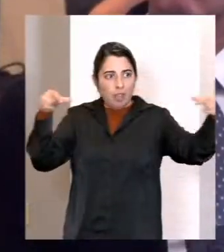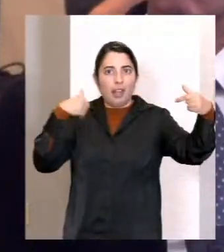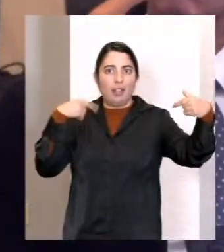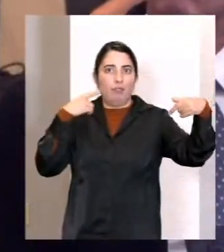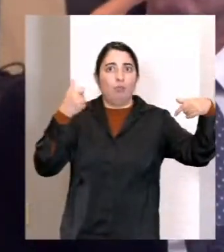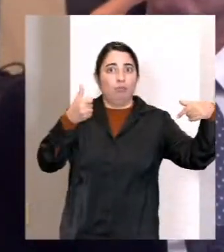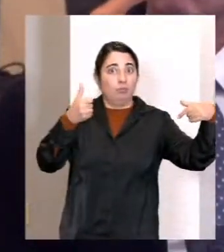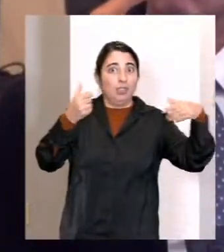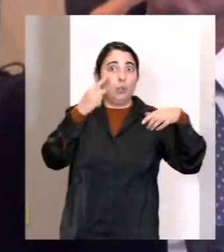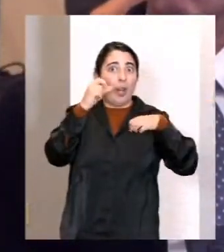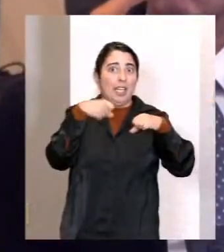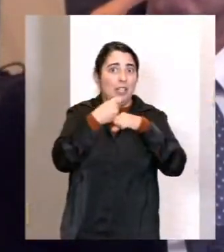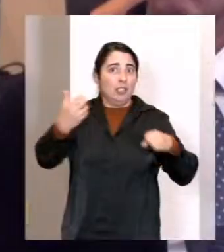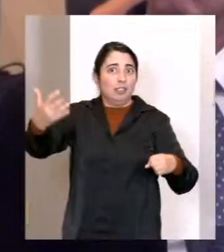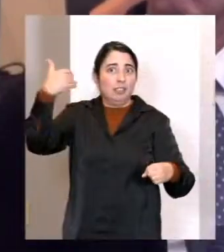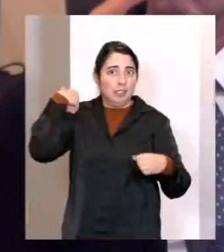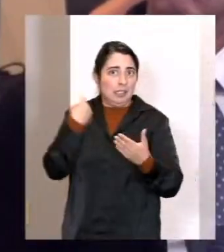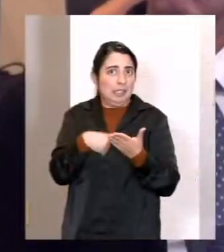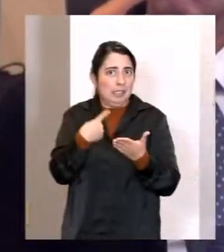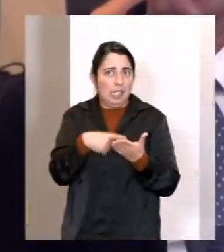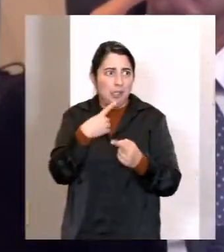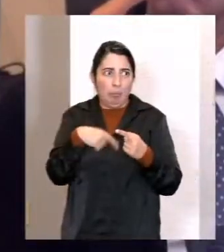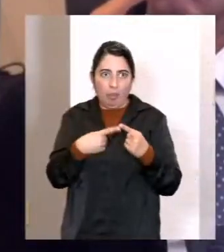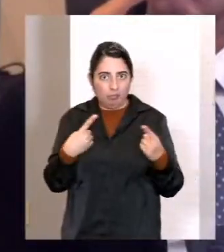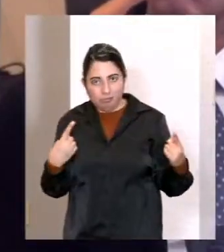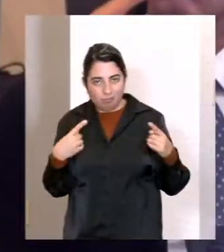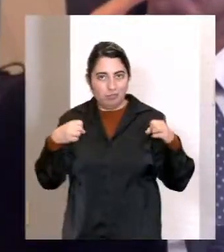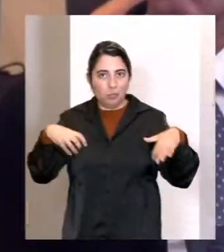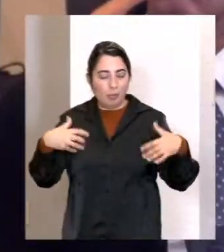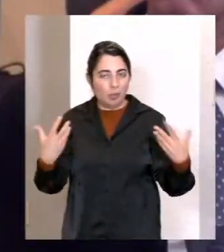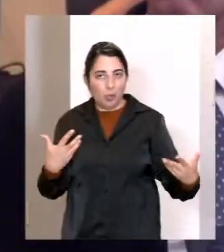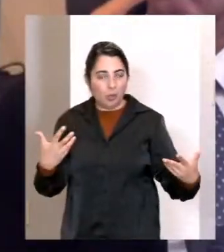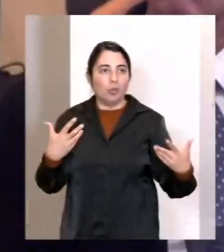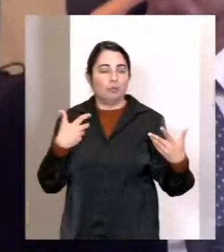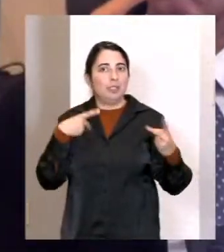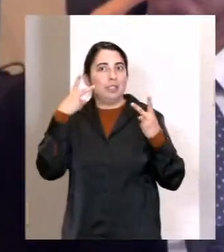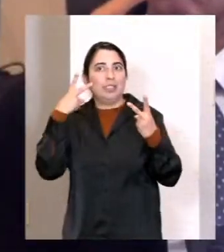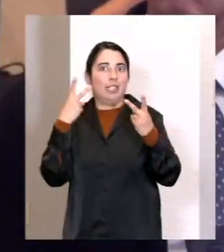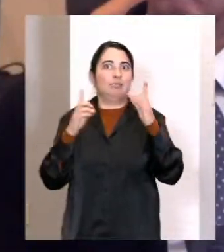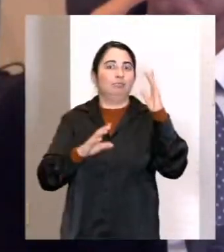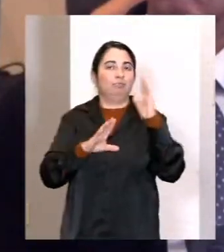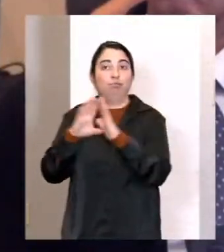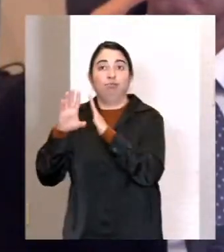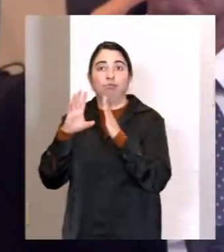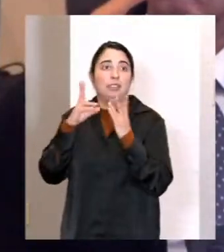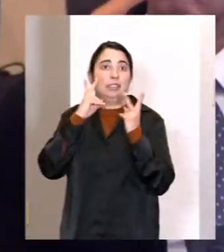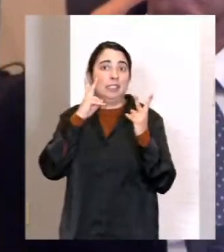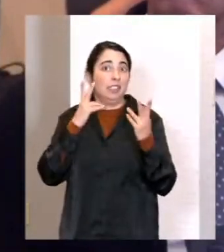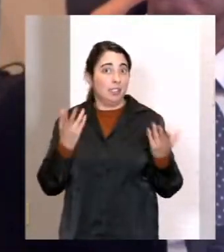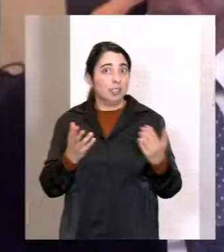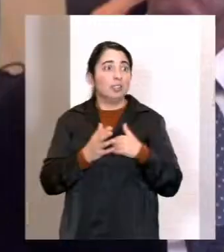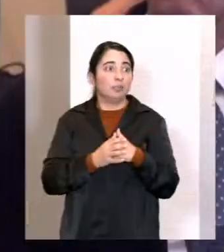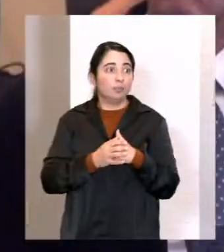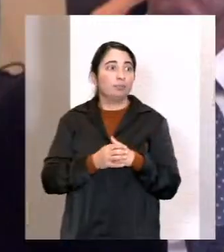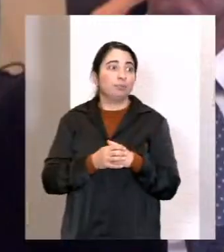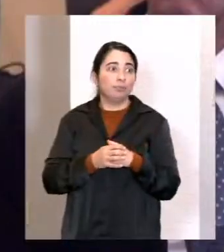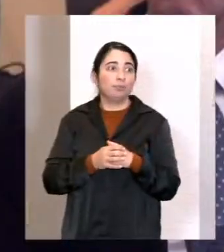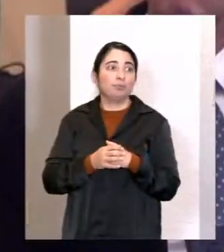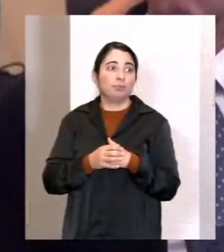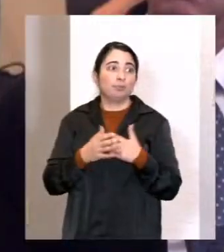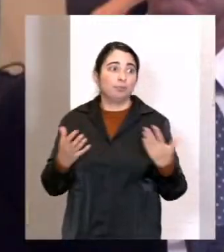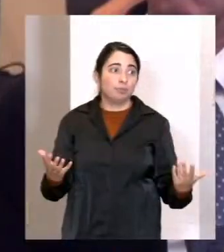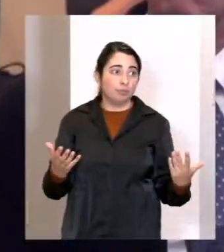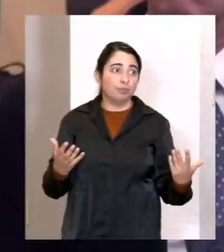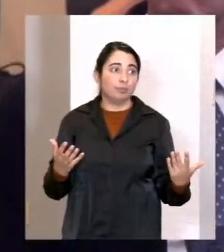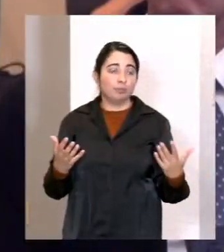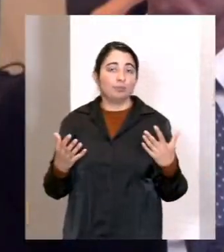years ago, you know, things like that. Other things came to mind. I put my name down to speak because, hey, you